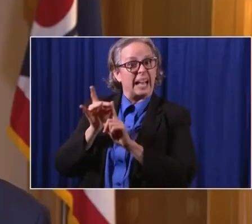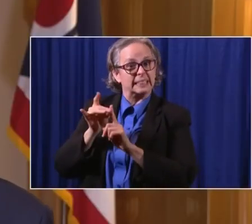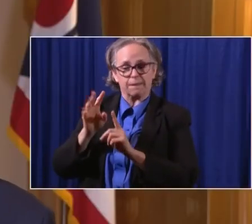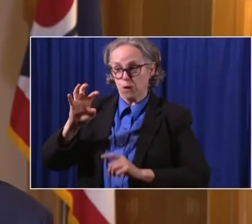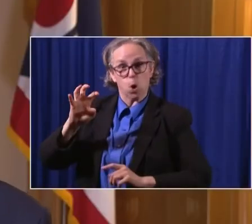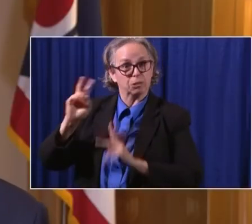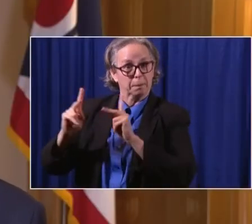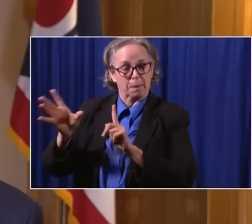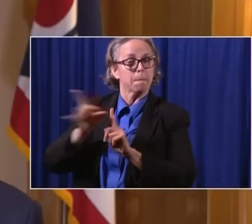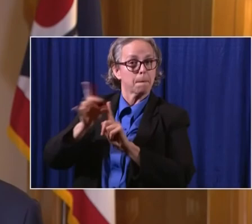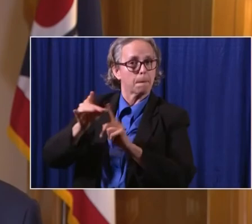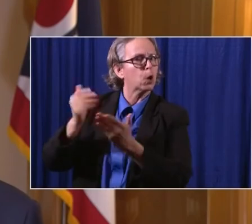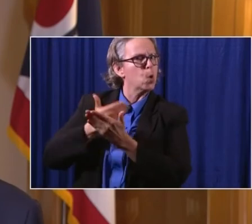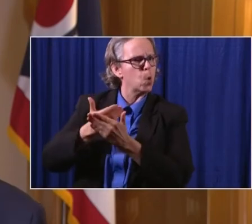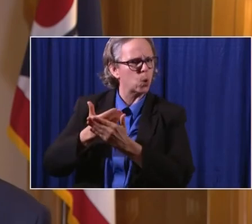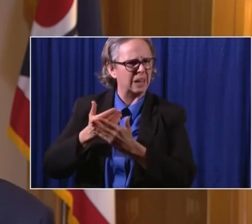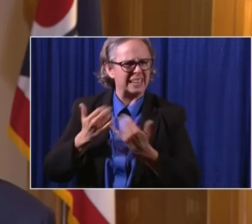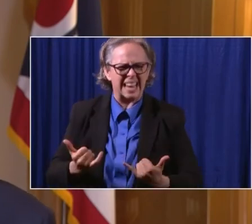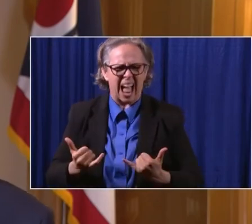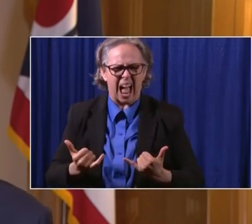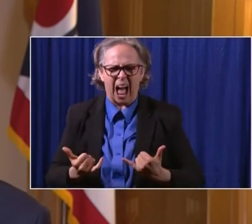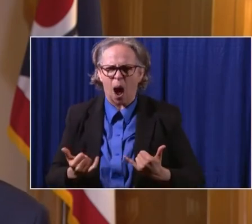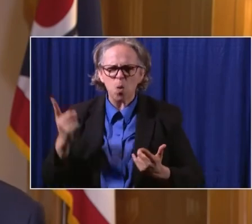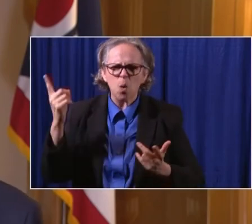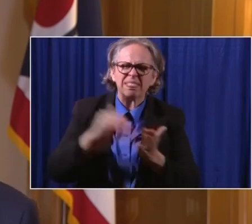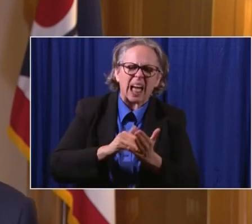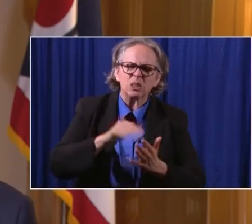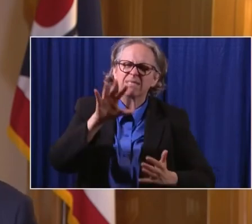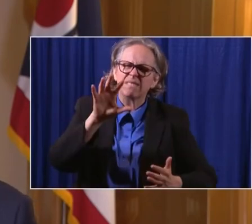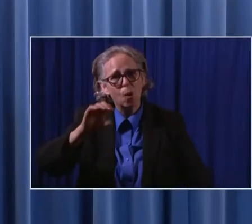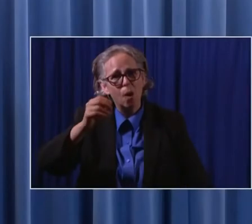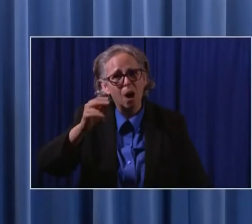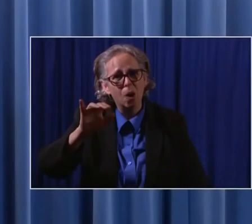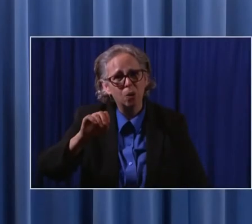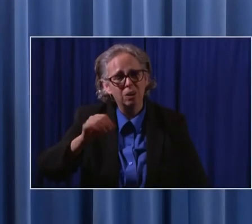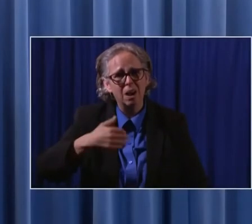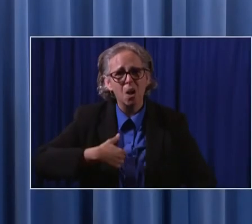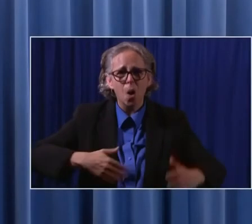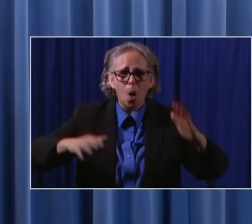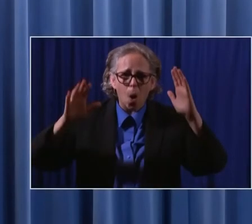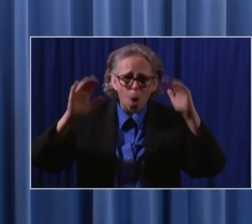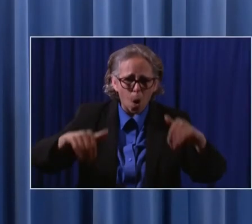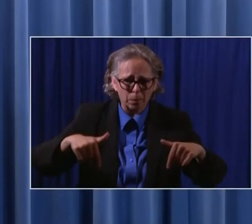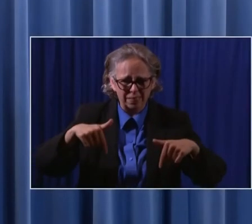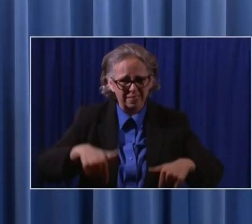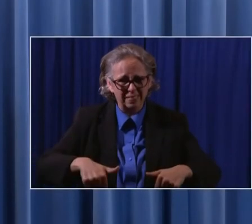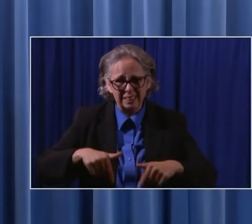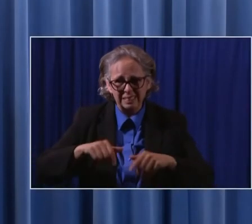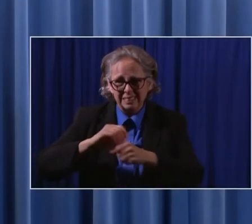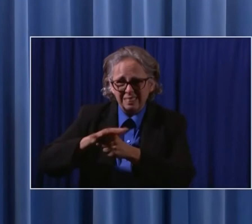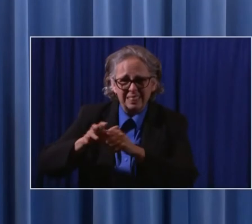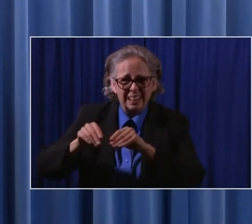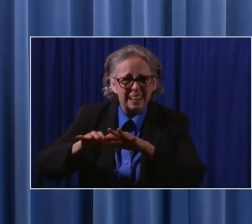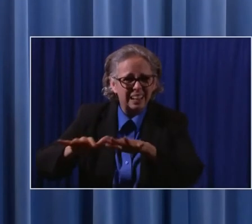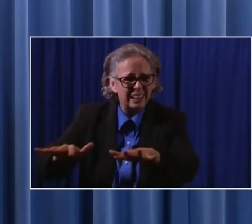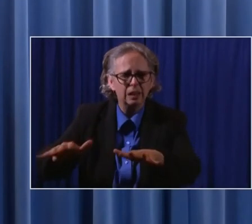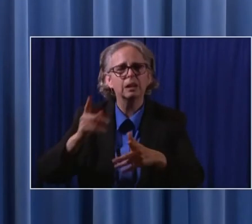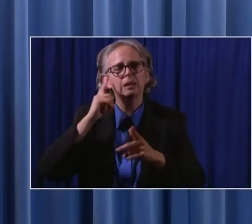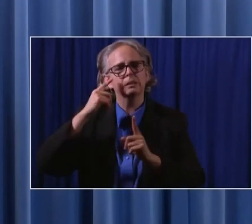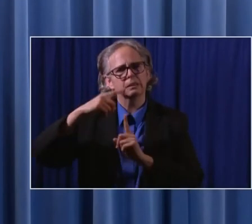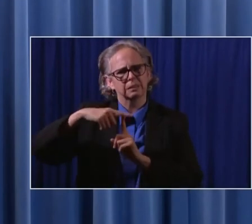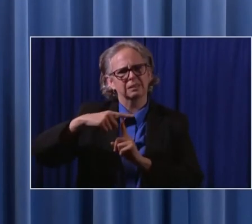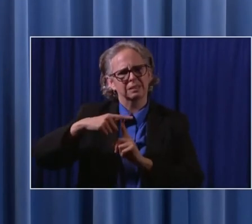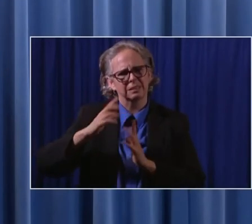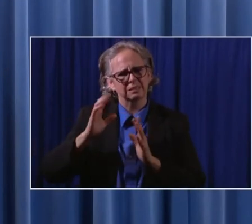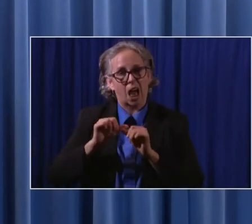under house arrest in March and forced them to wear face coverings. The affidavit calls for an arrest warrant to be issued for DeWine, but on Monday afternoon,